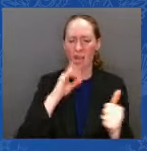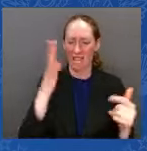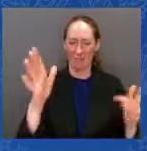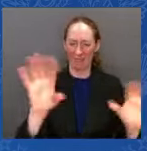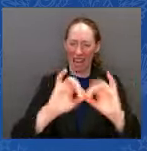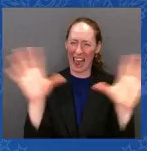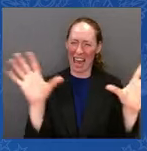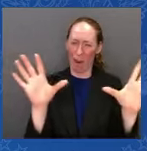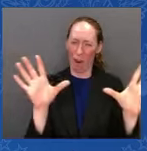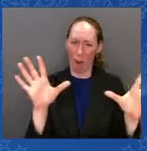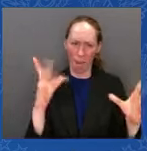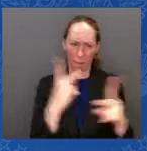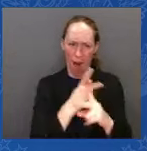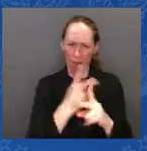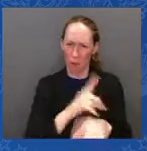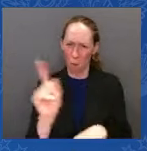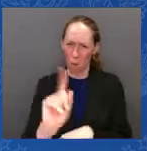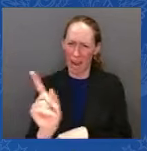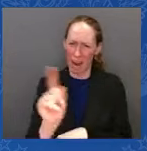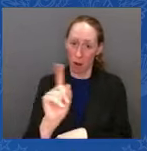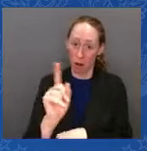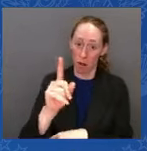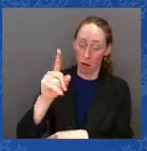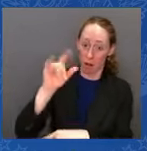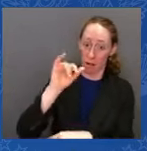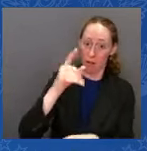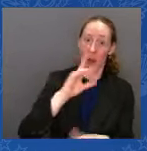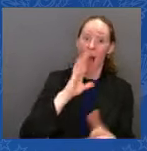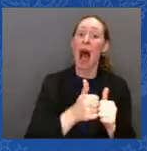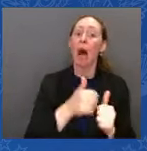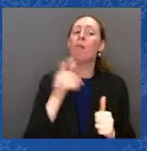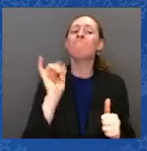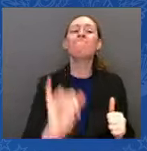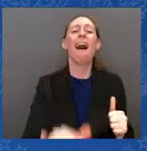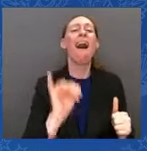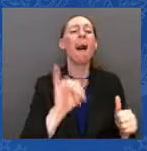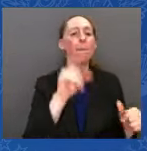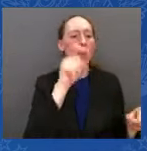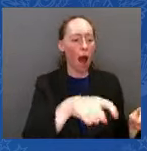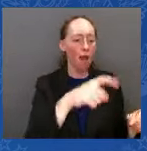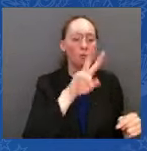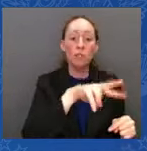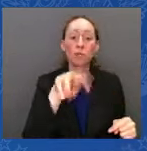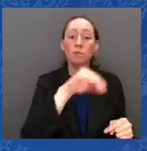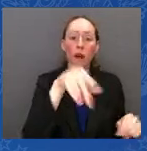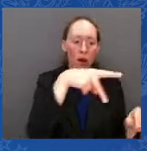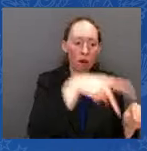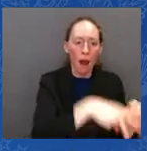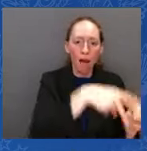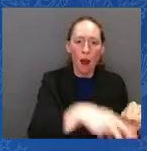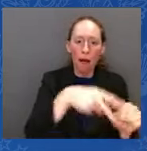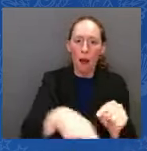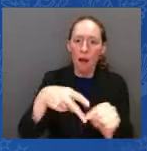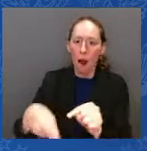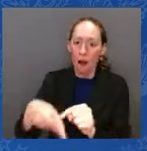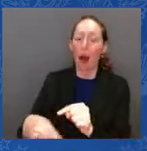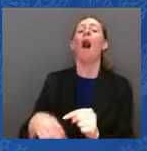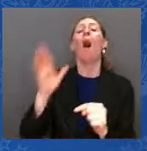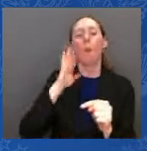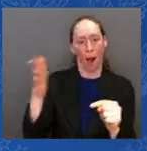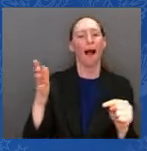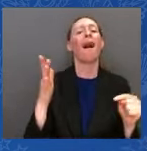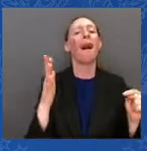to cut 22% of everything else in the budget in order to meet the requirements they're demanding that we